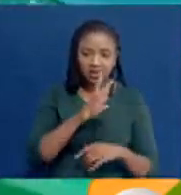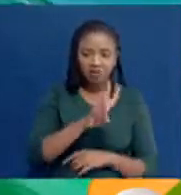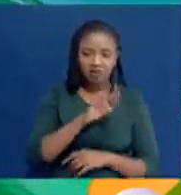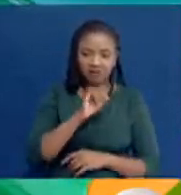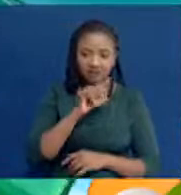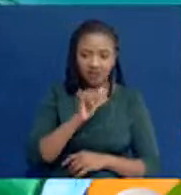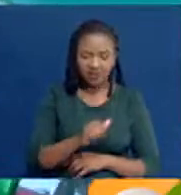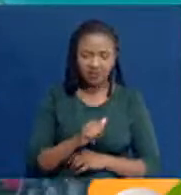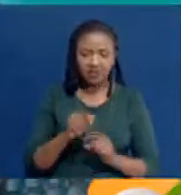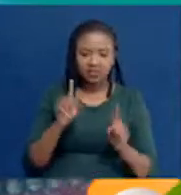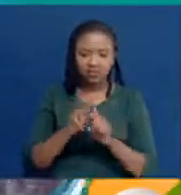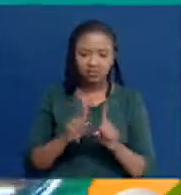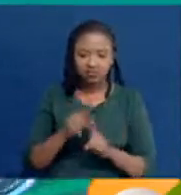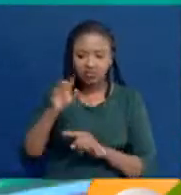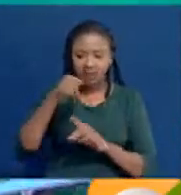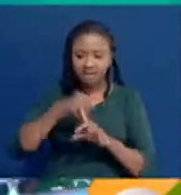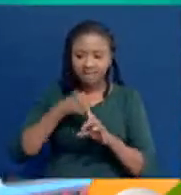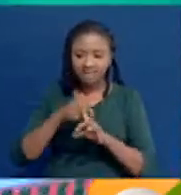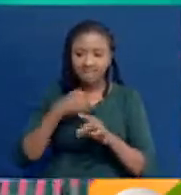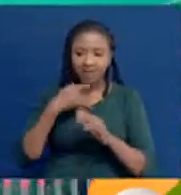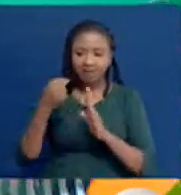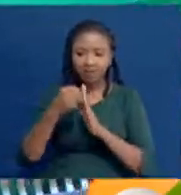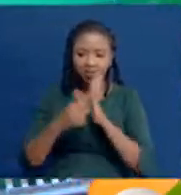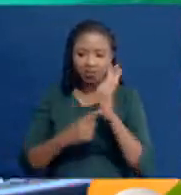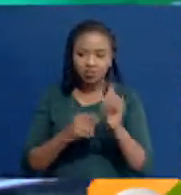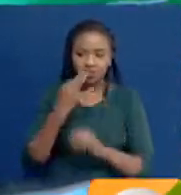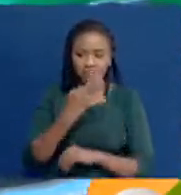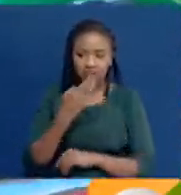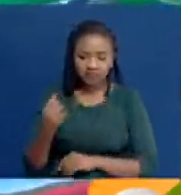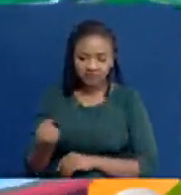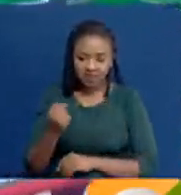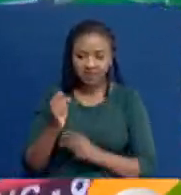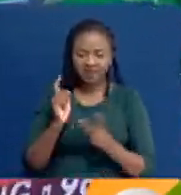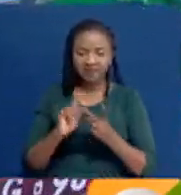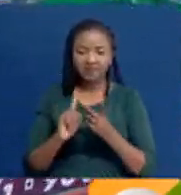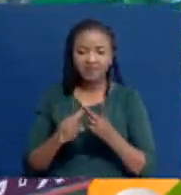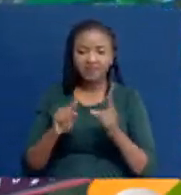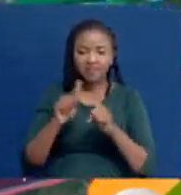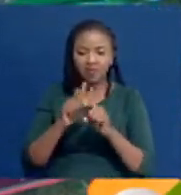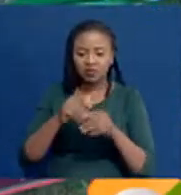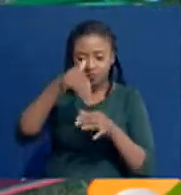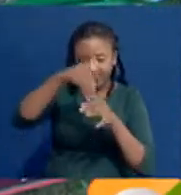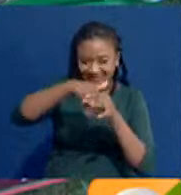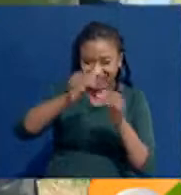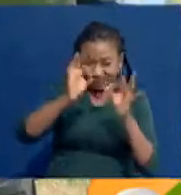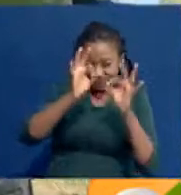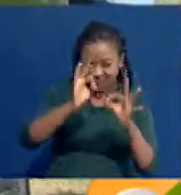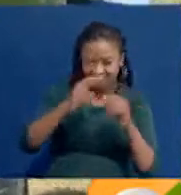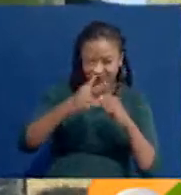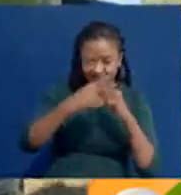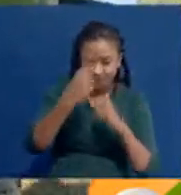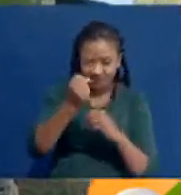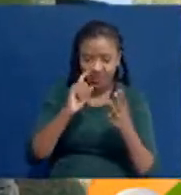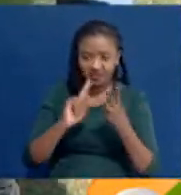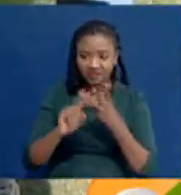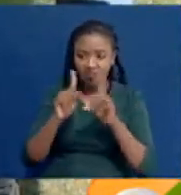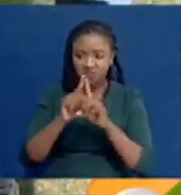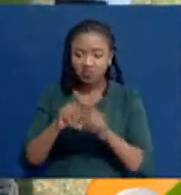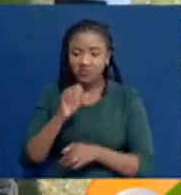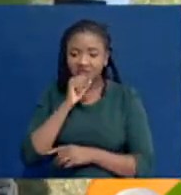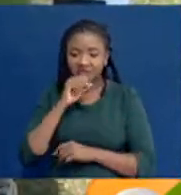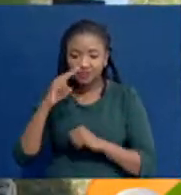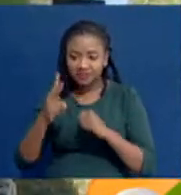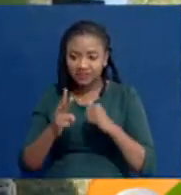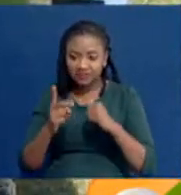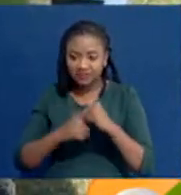May's breakdown included 35 points on the underside, 75 on the external finish, 56 on the interior boot and